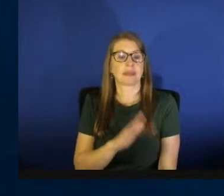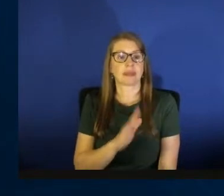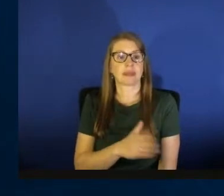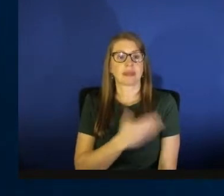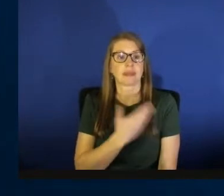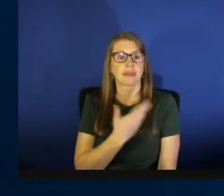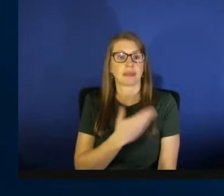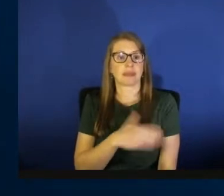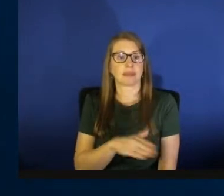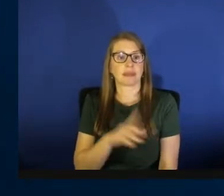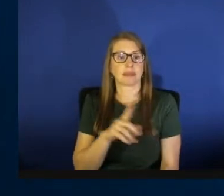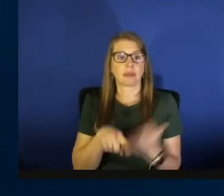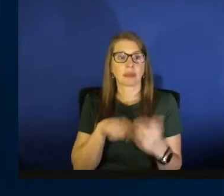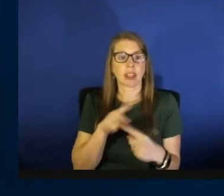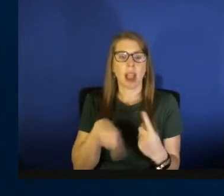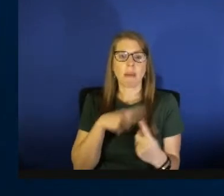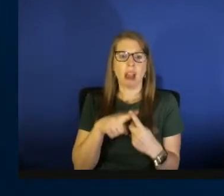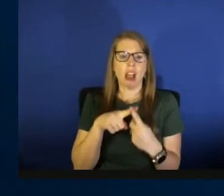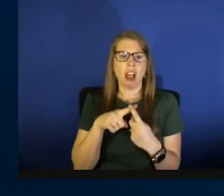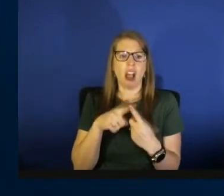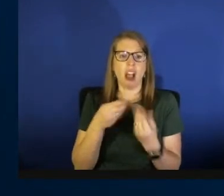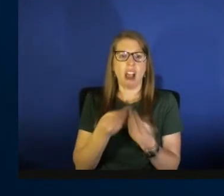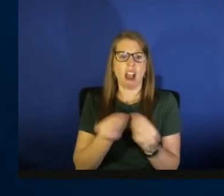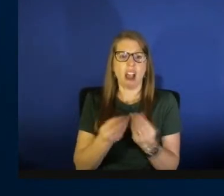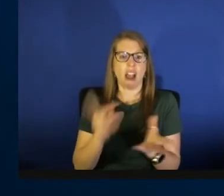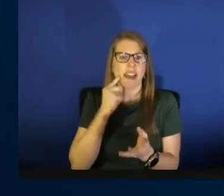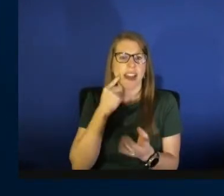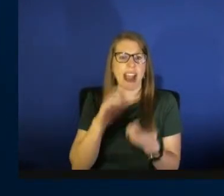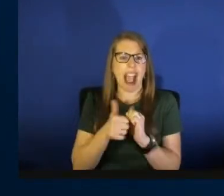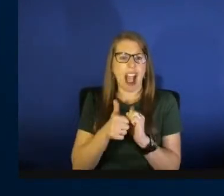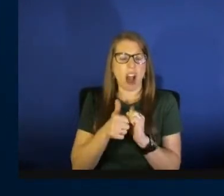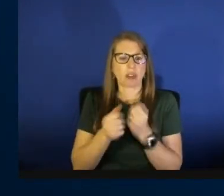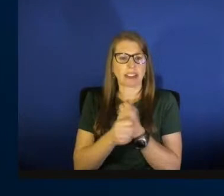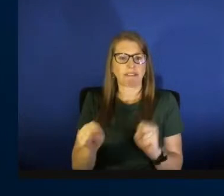What about giving out candy? How can we do that safely?